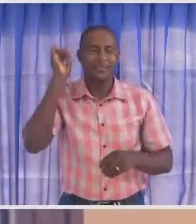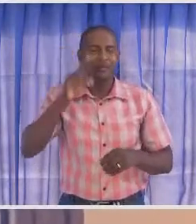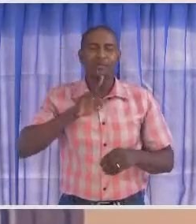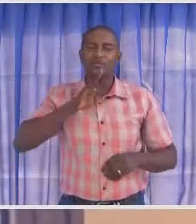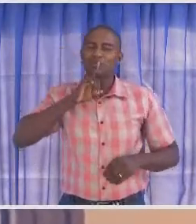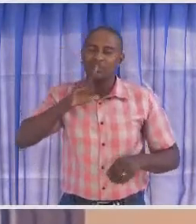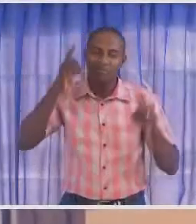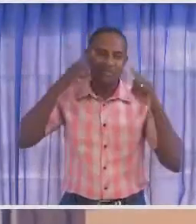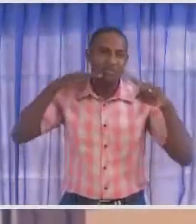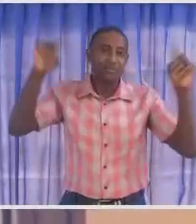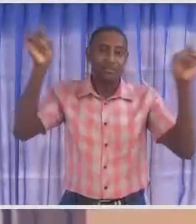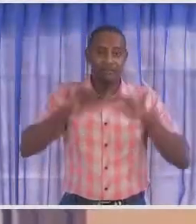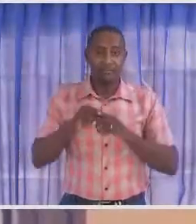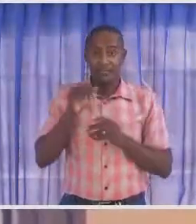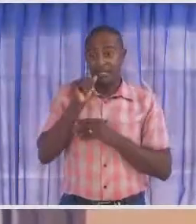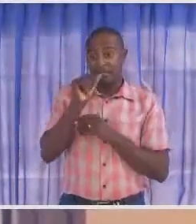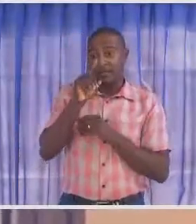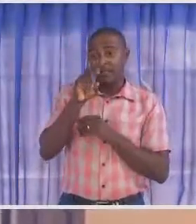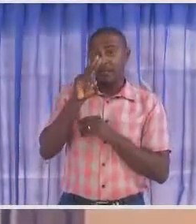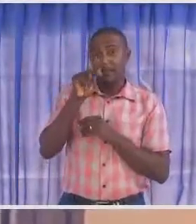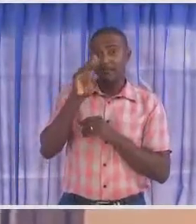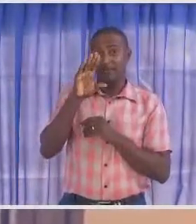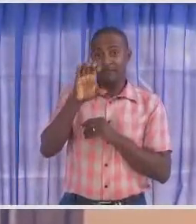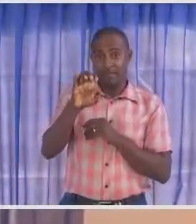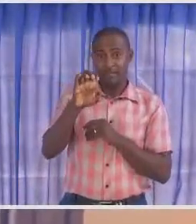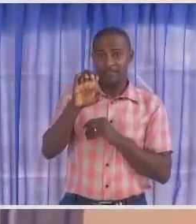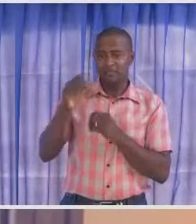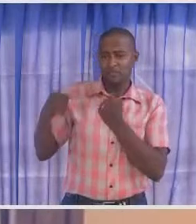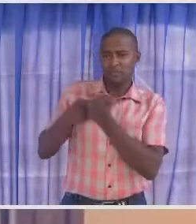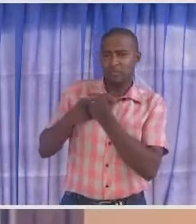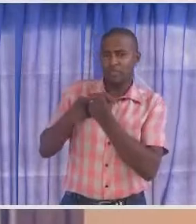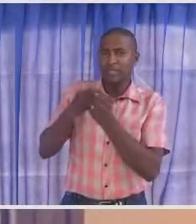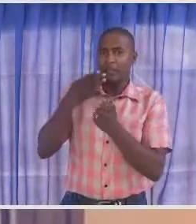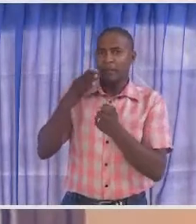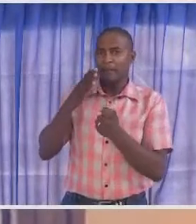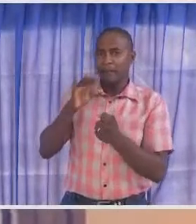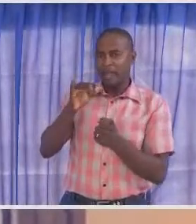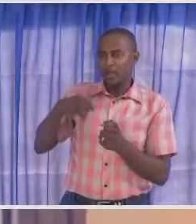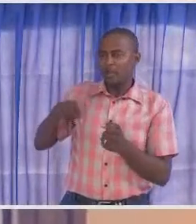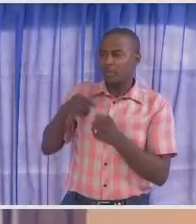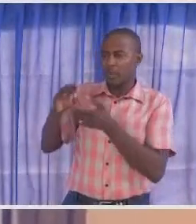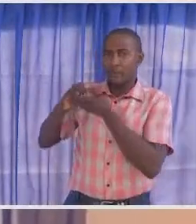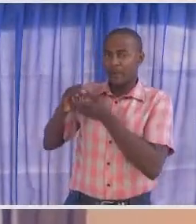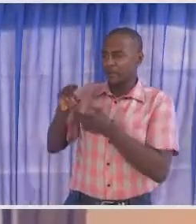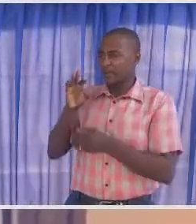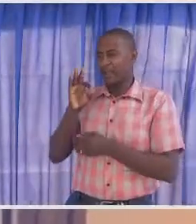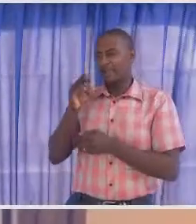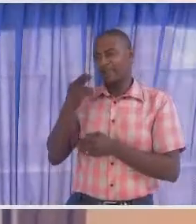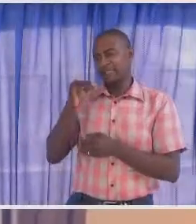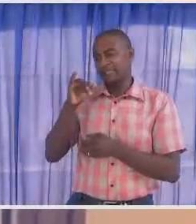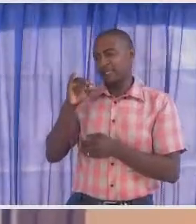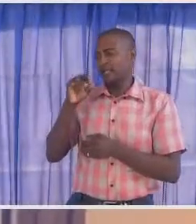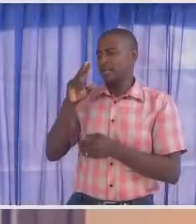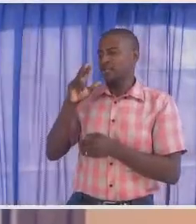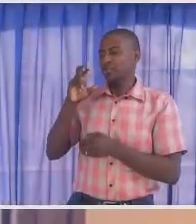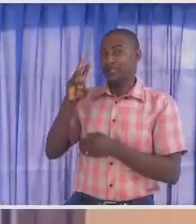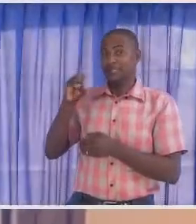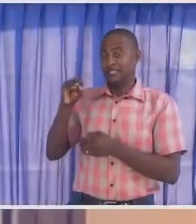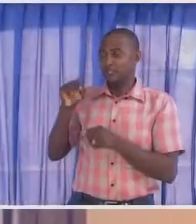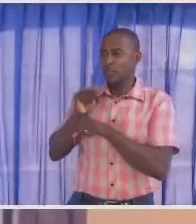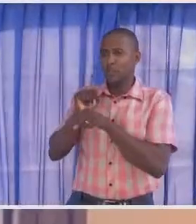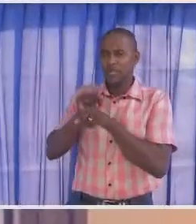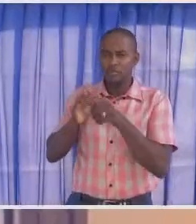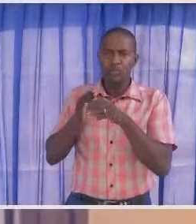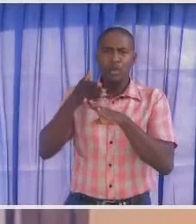success. Advance, supported by our partner FHI 360, is working across 4 countries